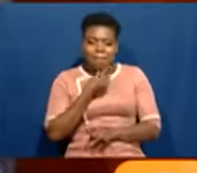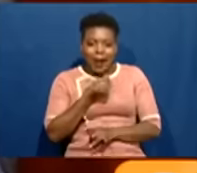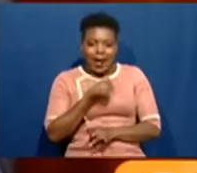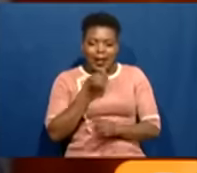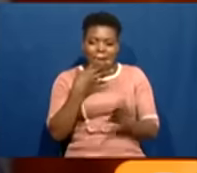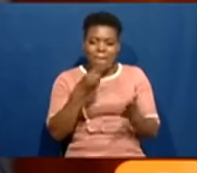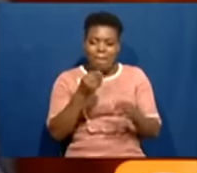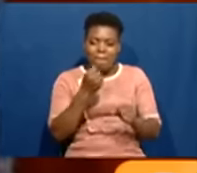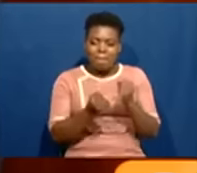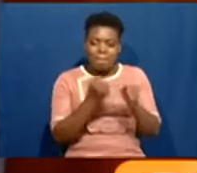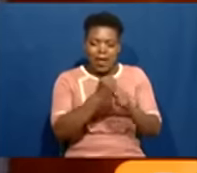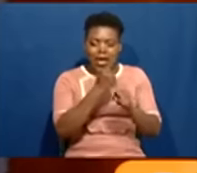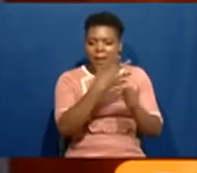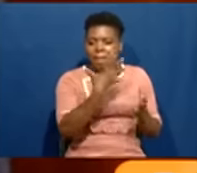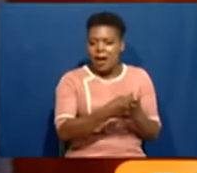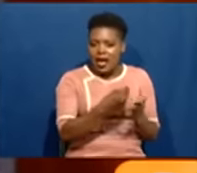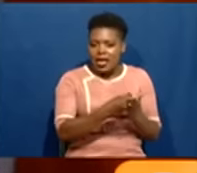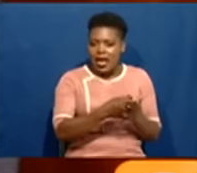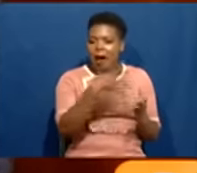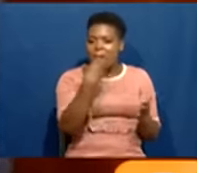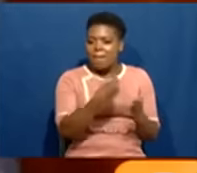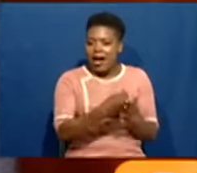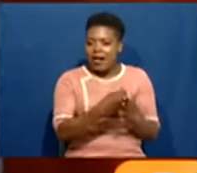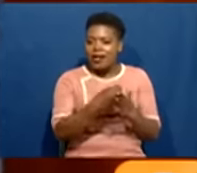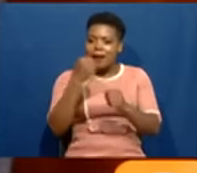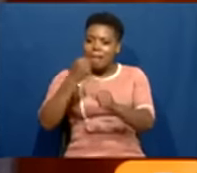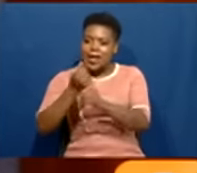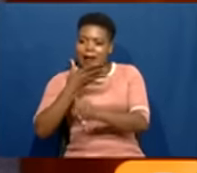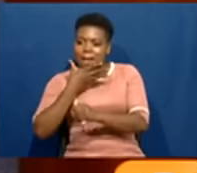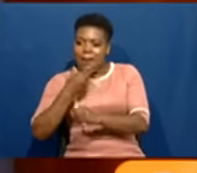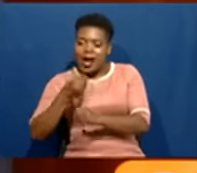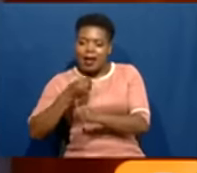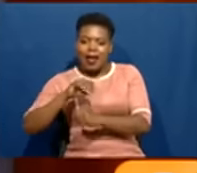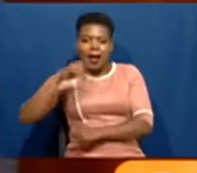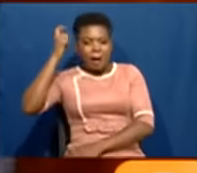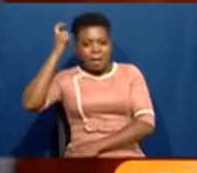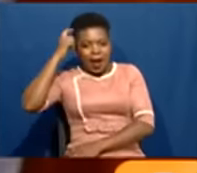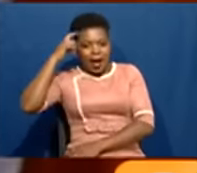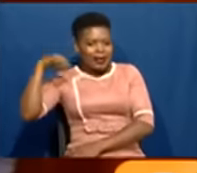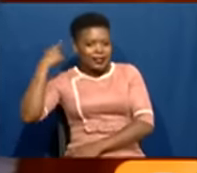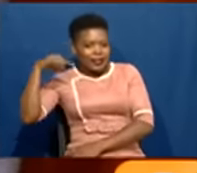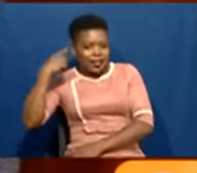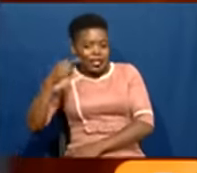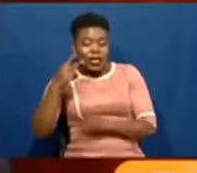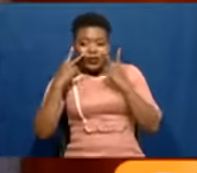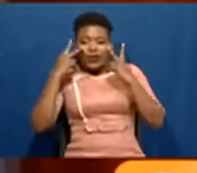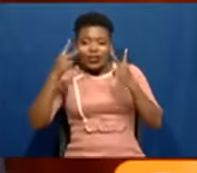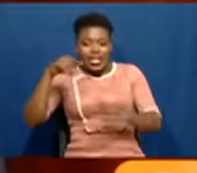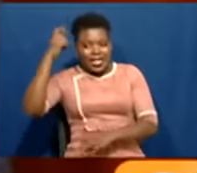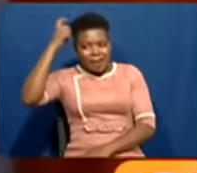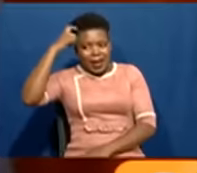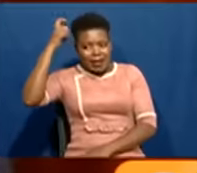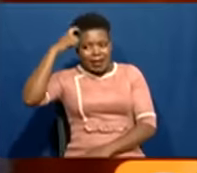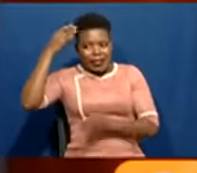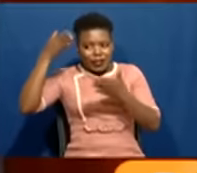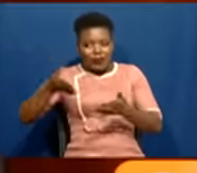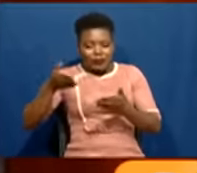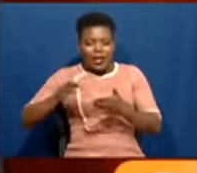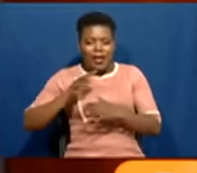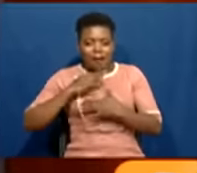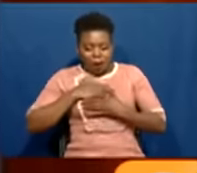money, and money made man mad. The madness you're seeing in this house today, Mr.